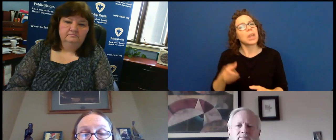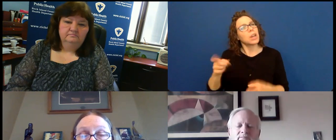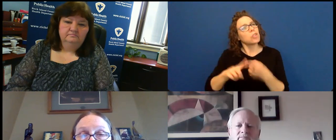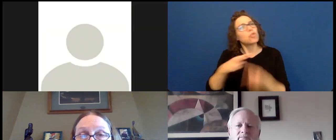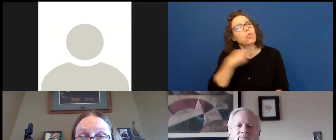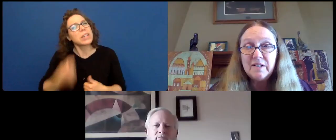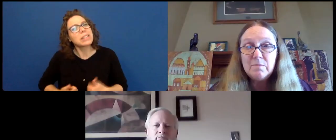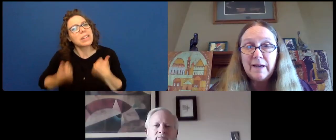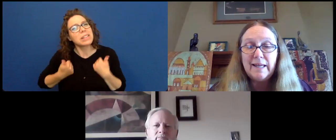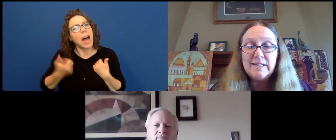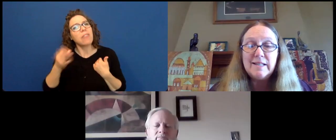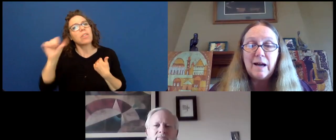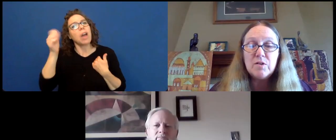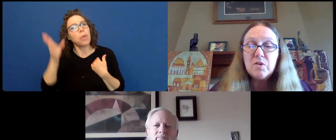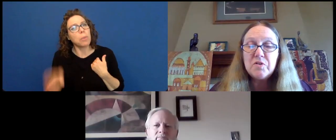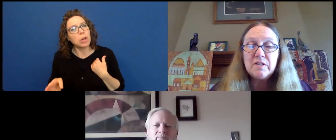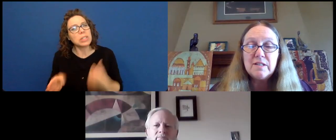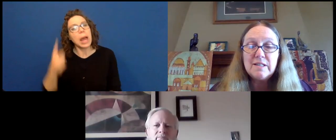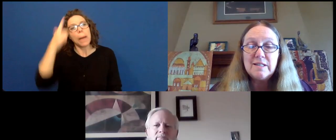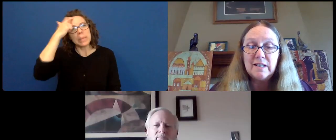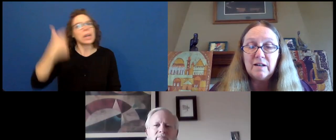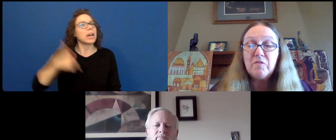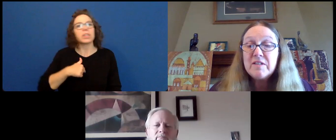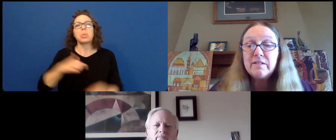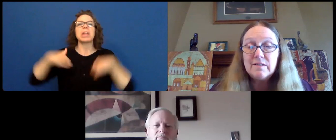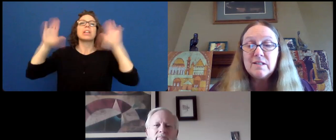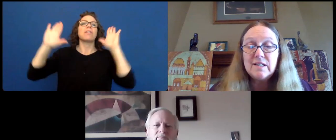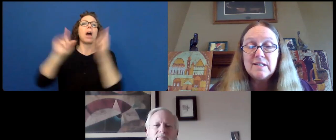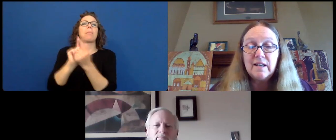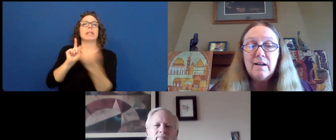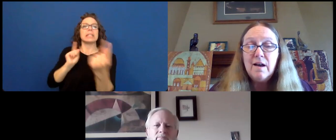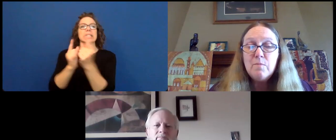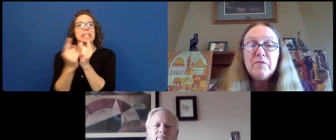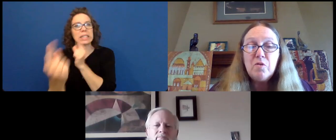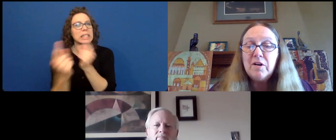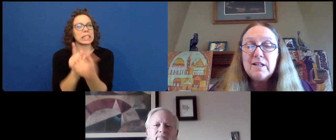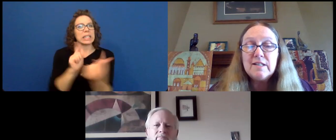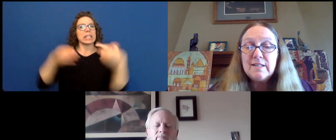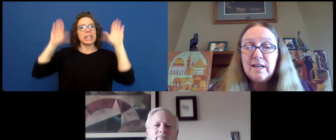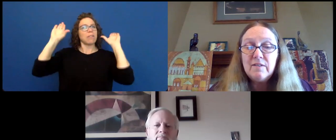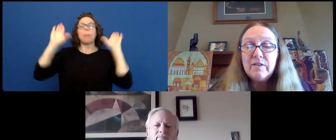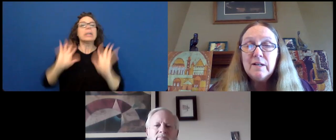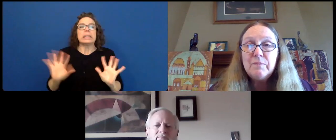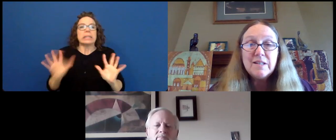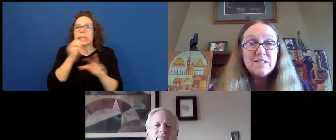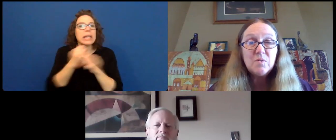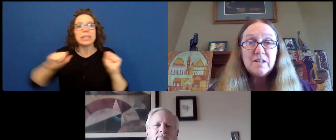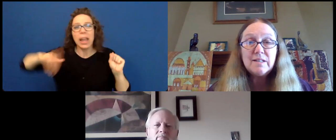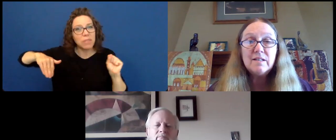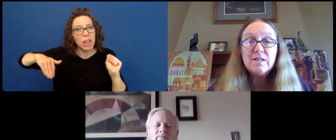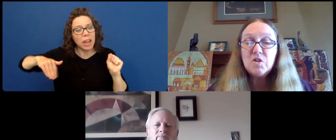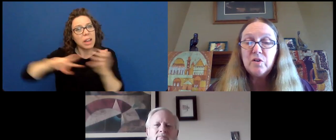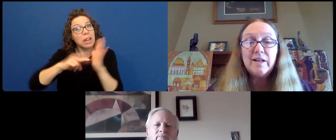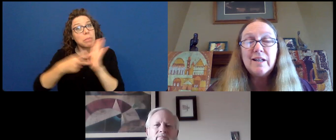life of another person by ending our social distancing, our physical distancing, before it is safe, is to